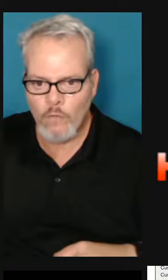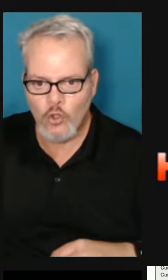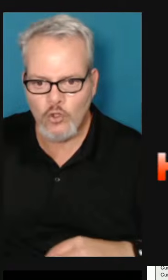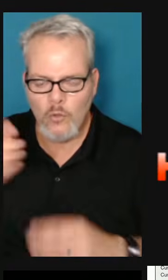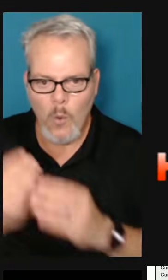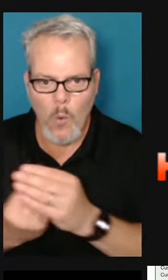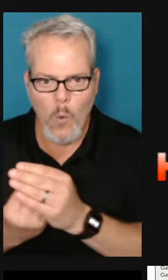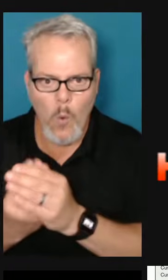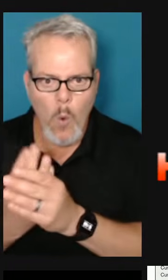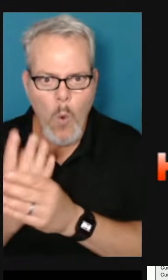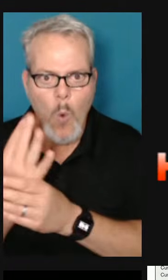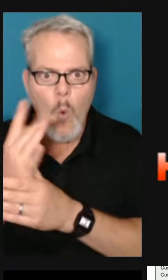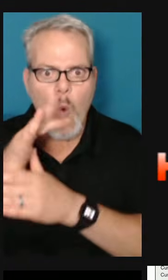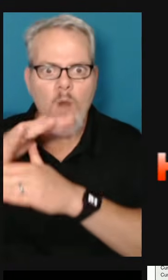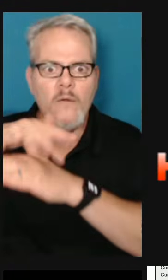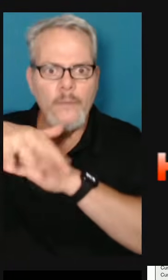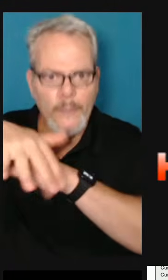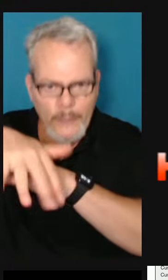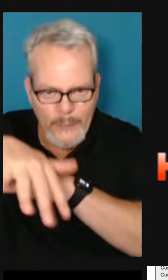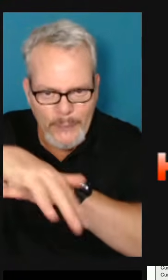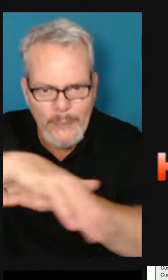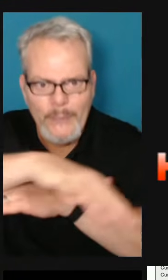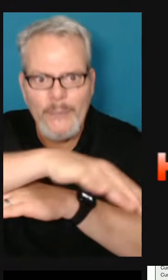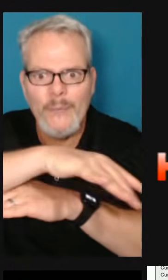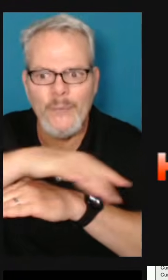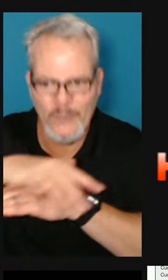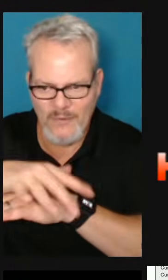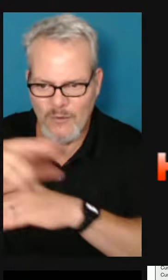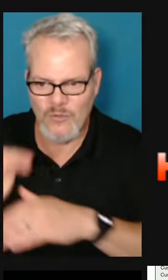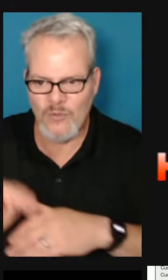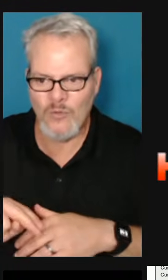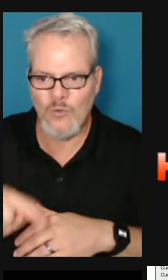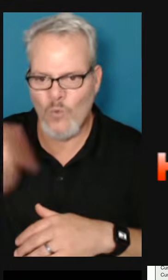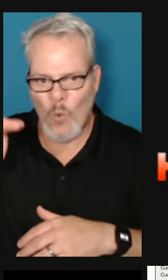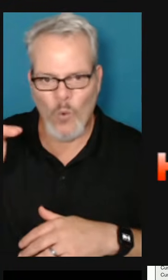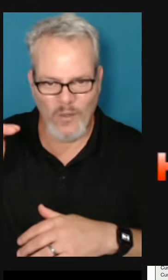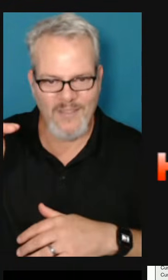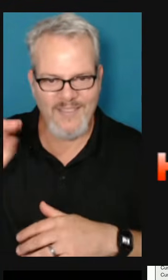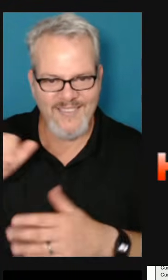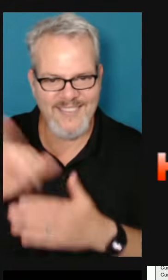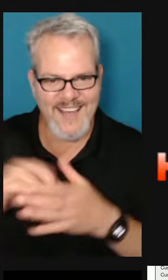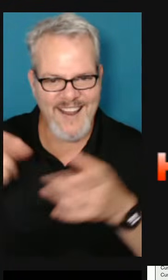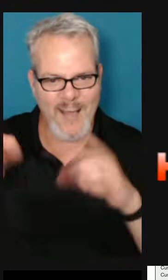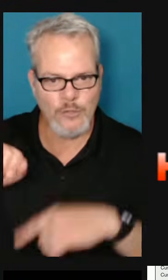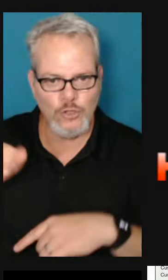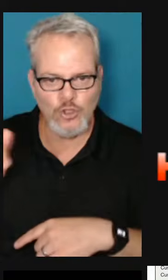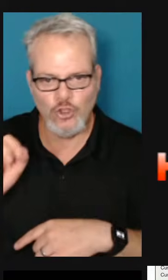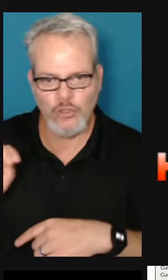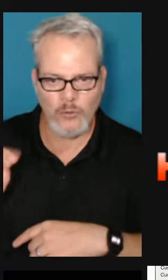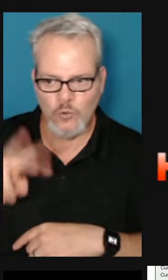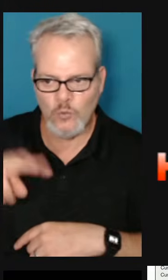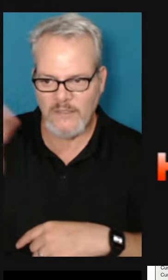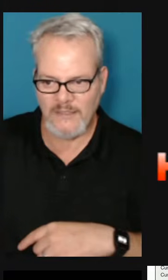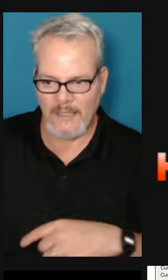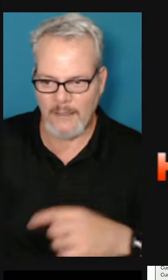overflows from the north vent on the evening of the 22nd, with many other overflows continuing,